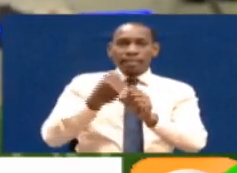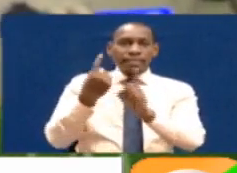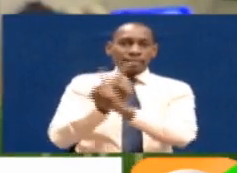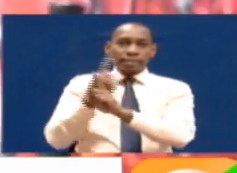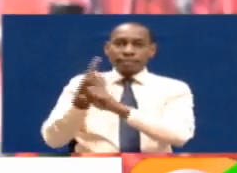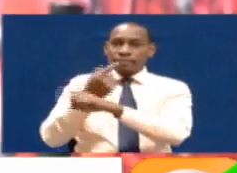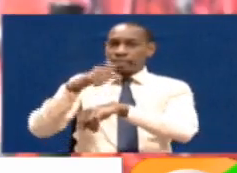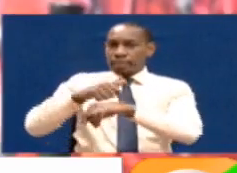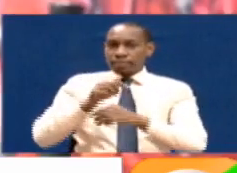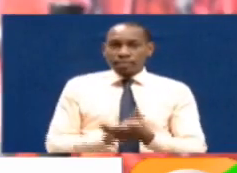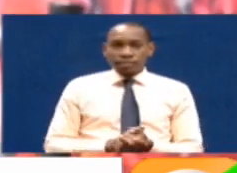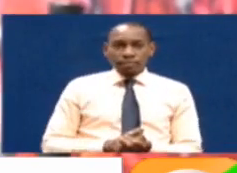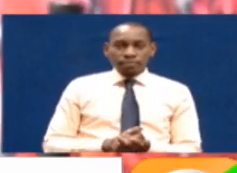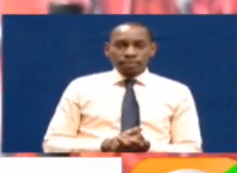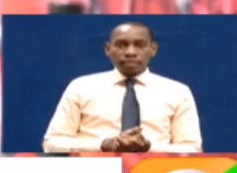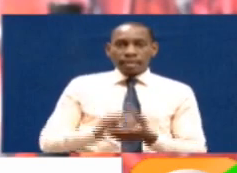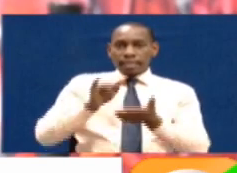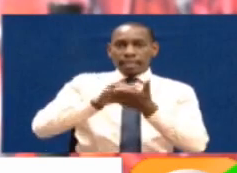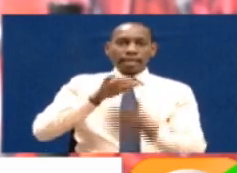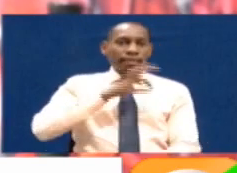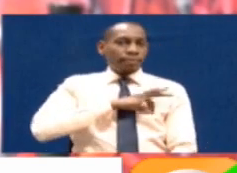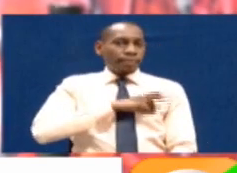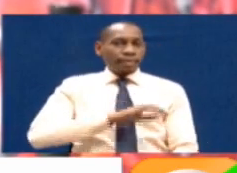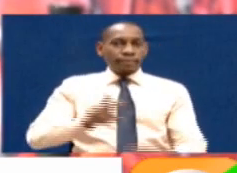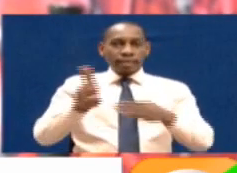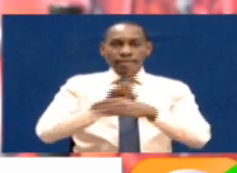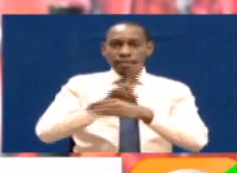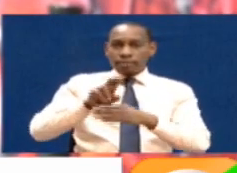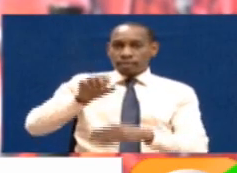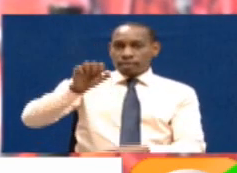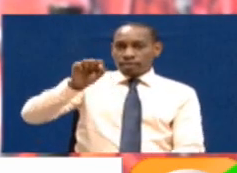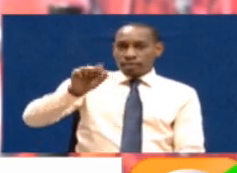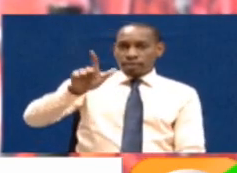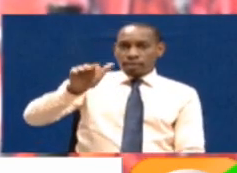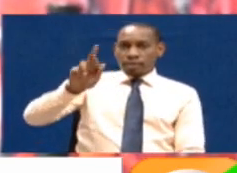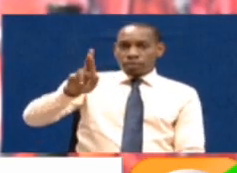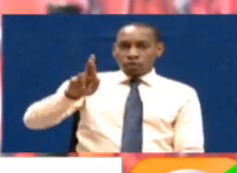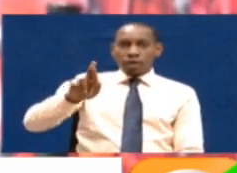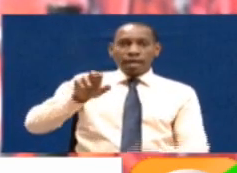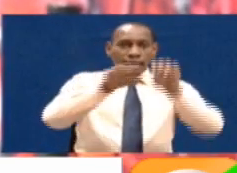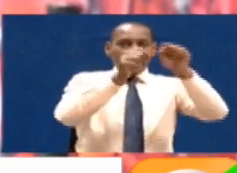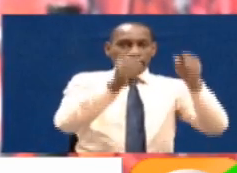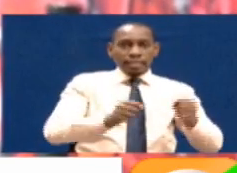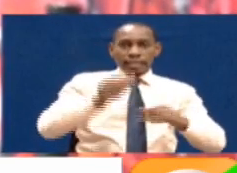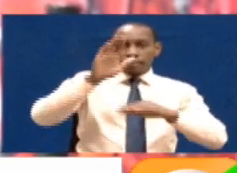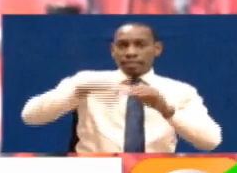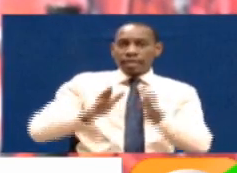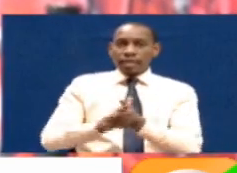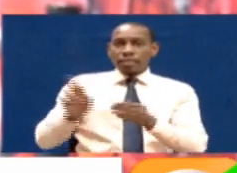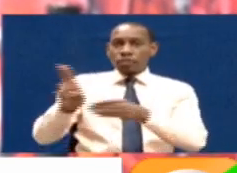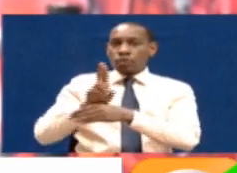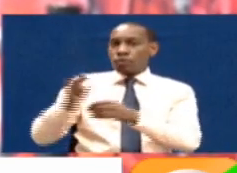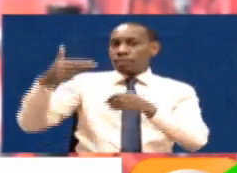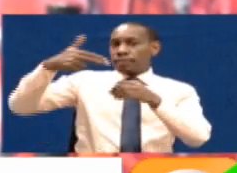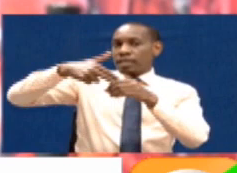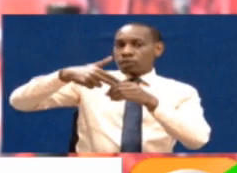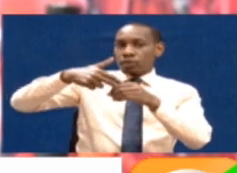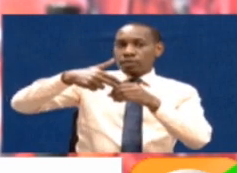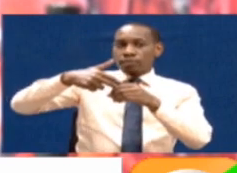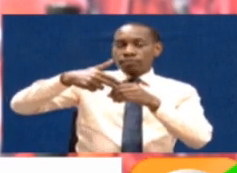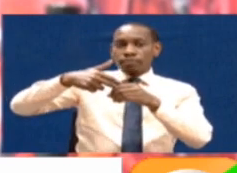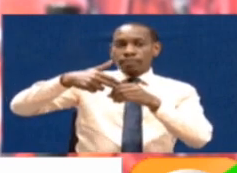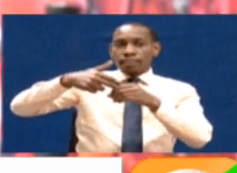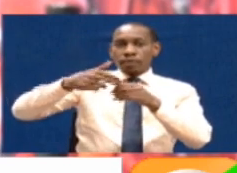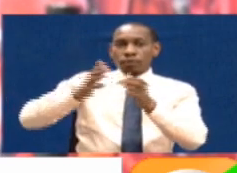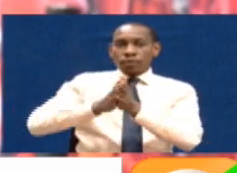kwa wakati. Given the cost benefits of using a solar pumping system as opposed to like a petrol or a diesel